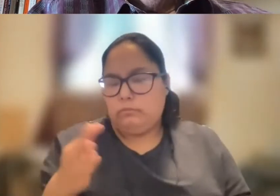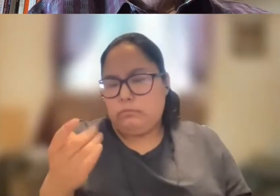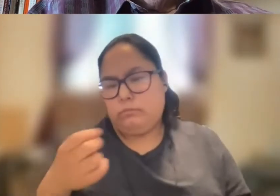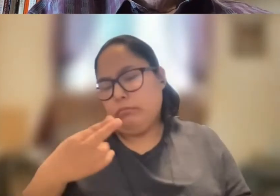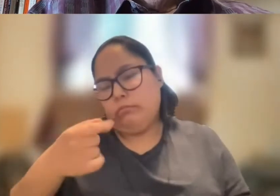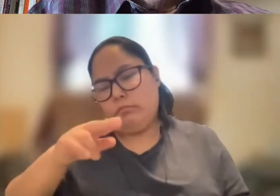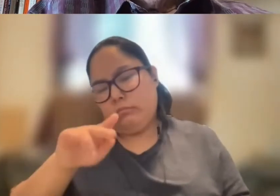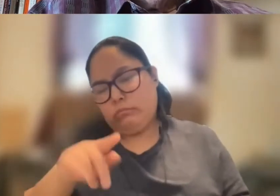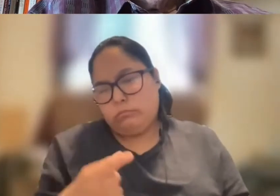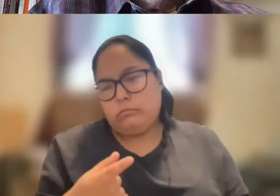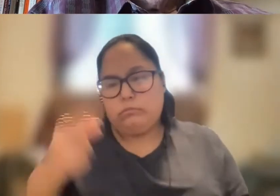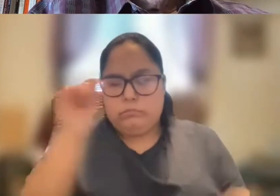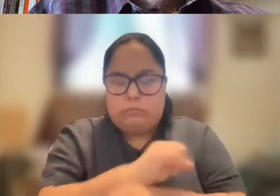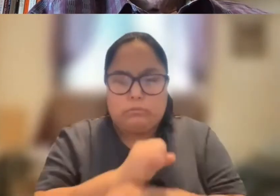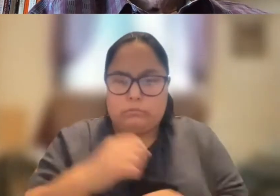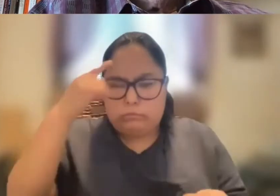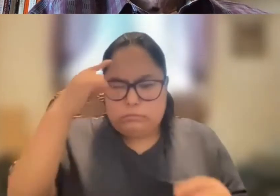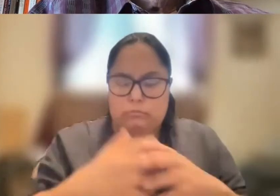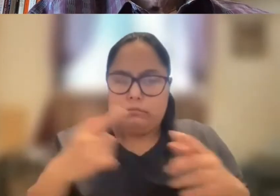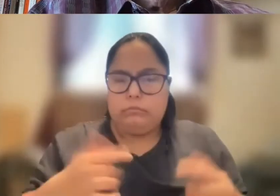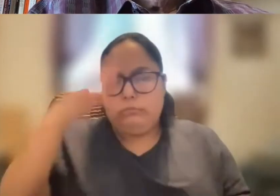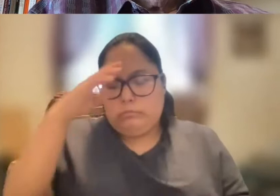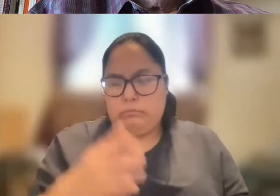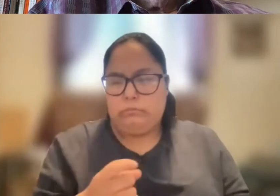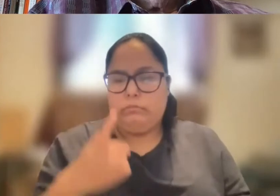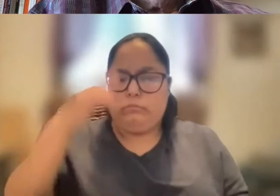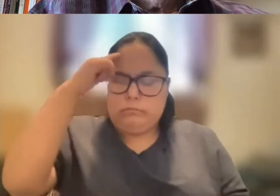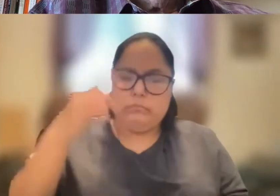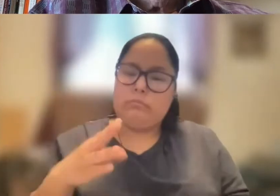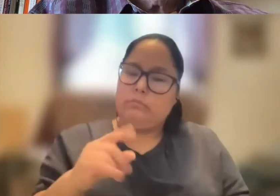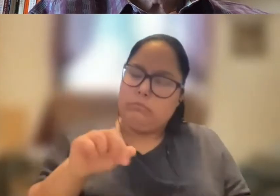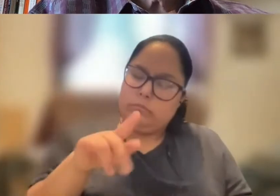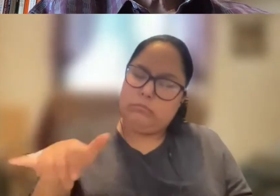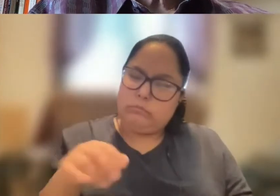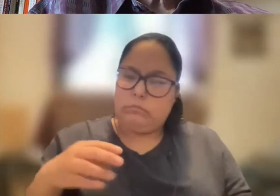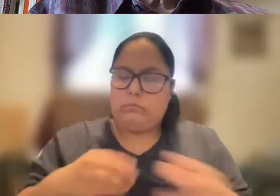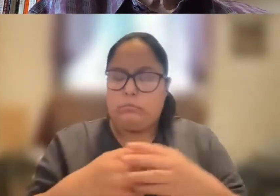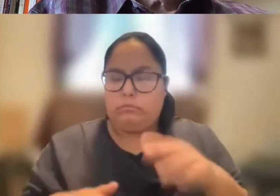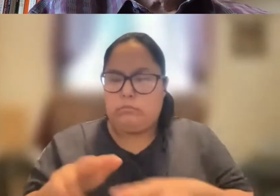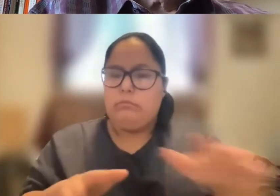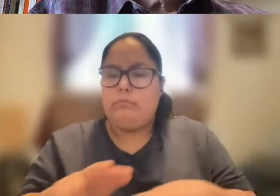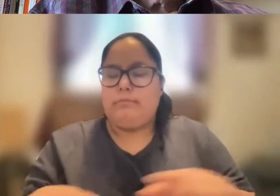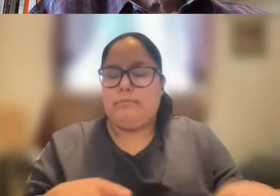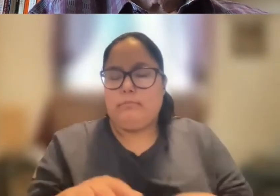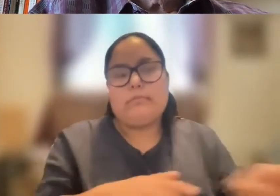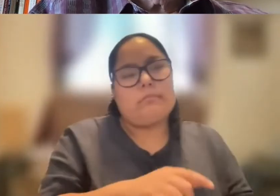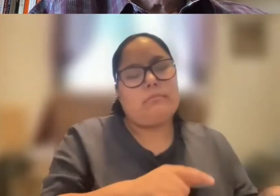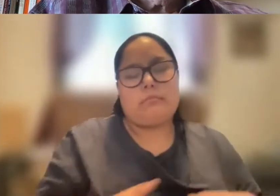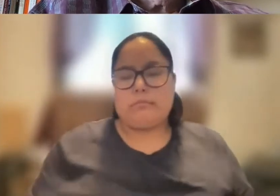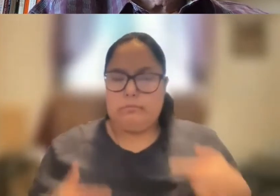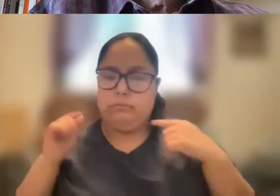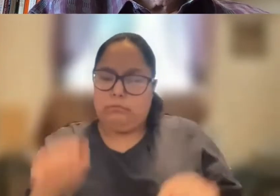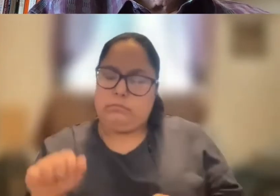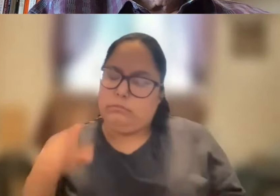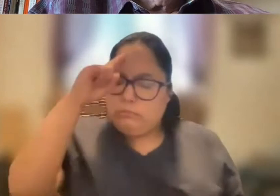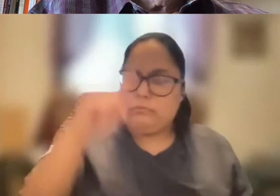sharing in that workload, not necessarily specifically to the military, but in all of our walks of lives, and doing what we